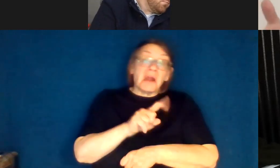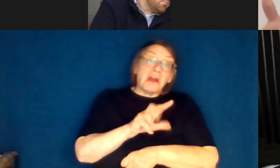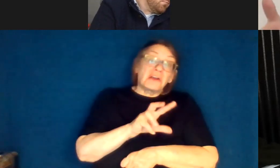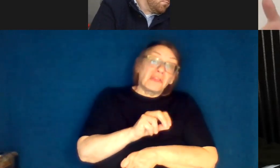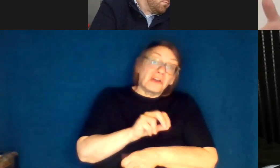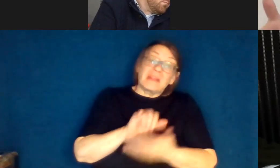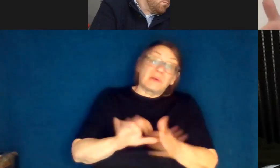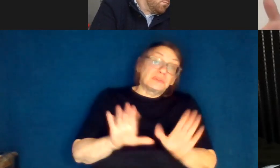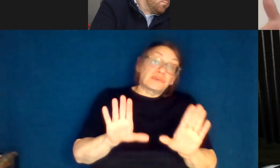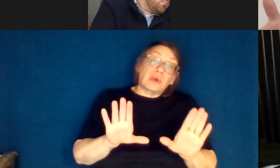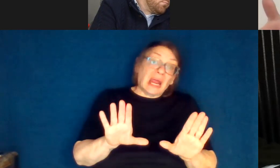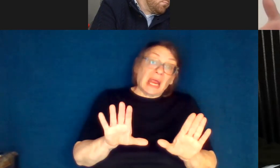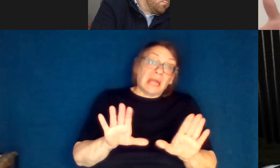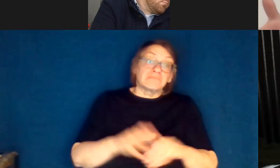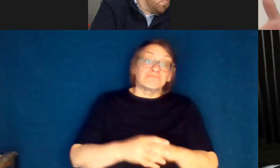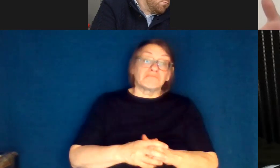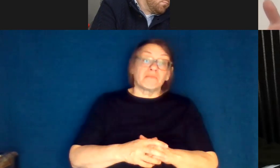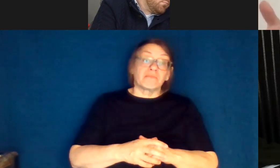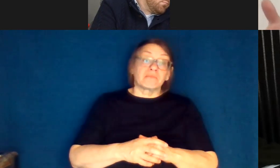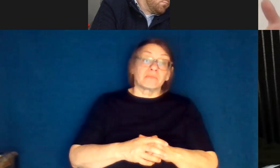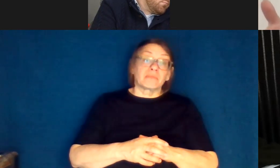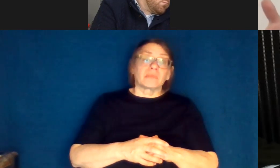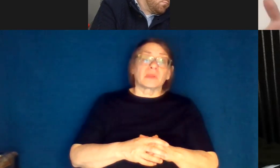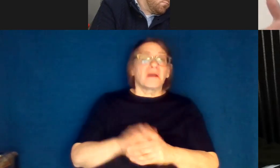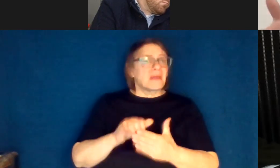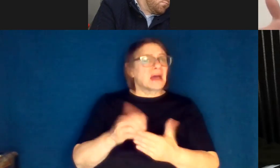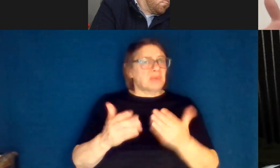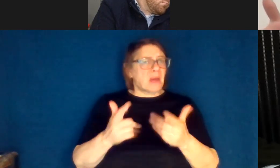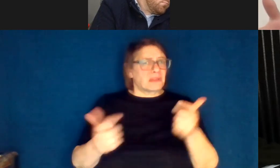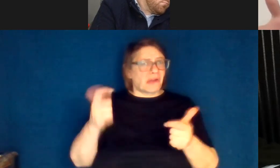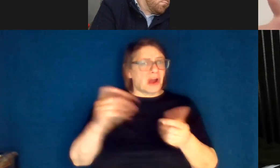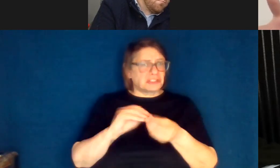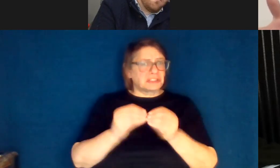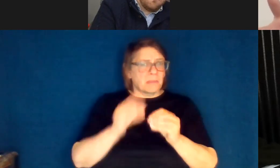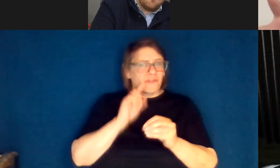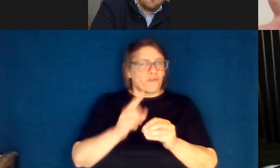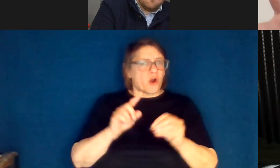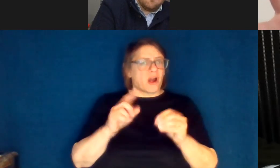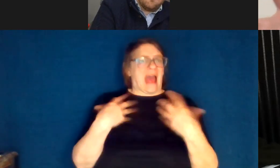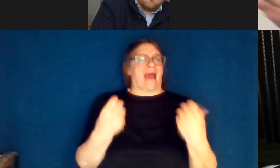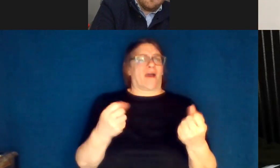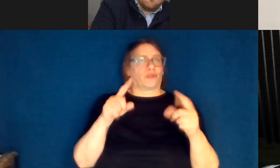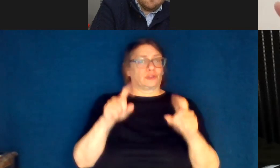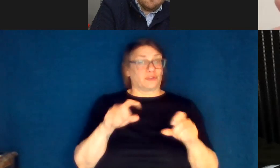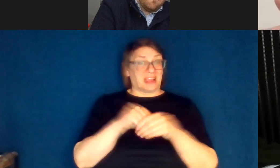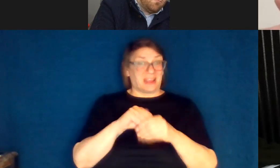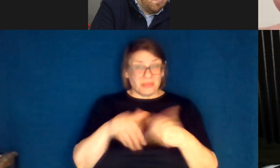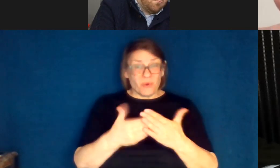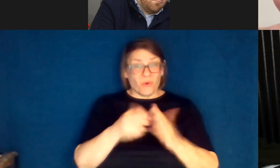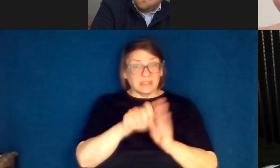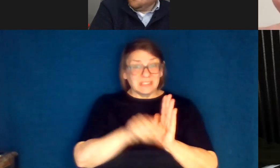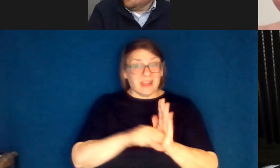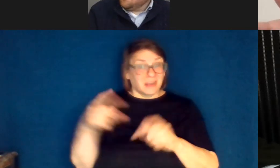was great. I think it's probably the largest number that we've received for a health survey in the state for